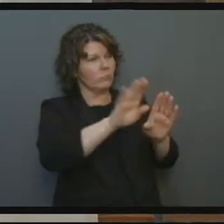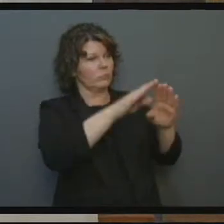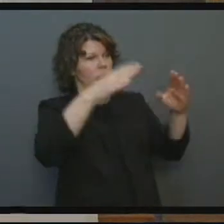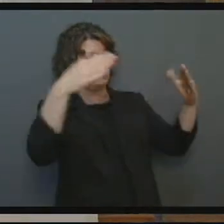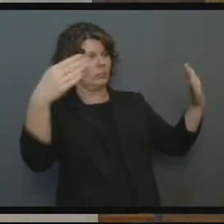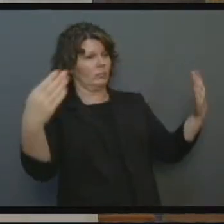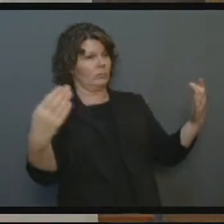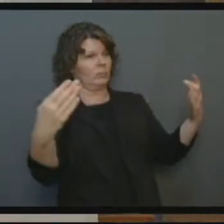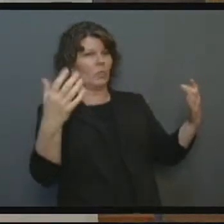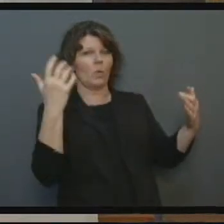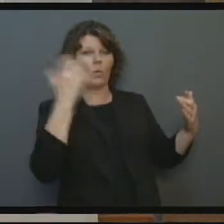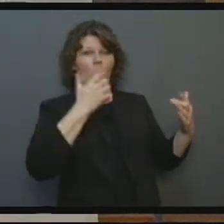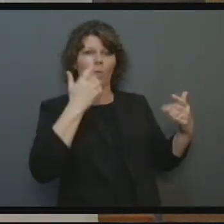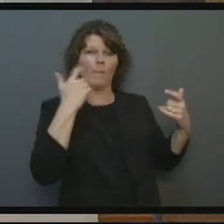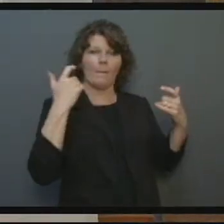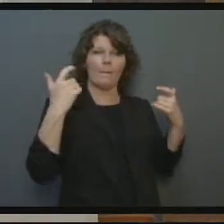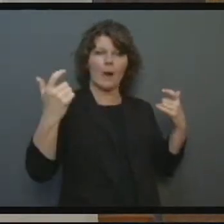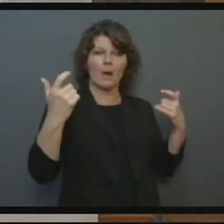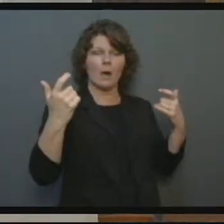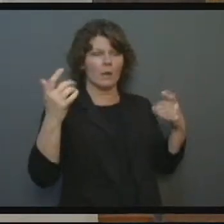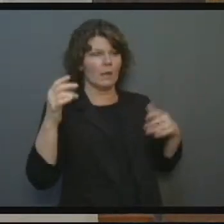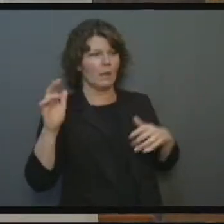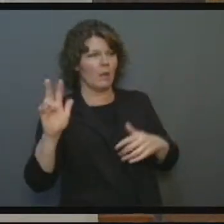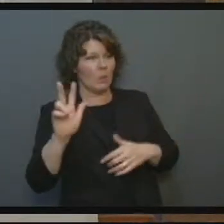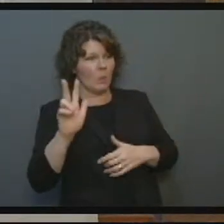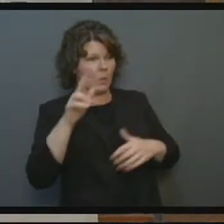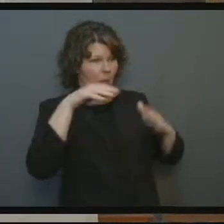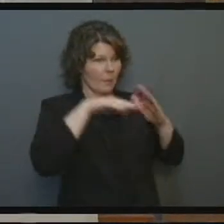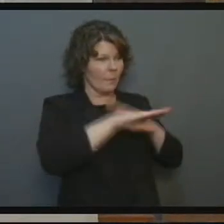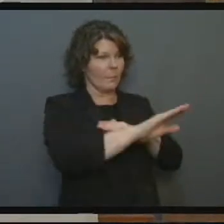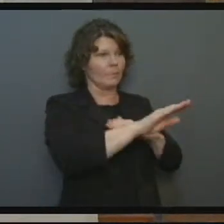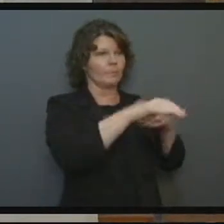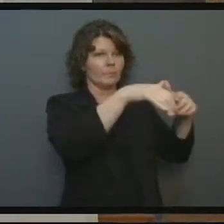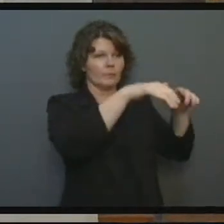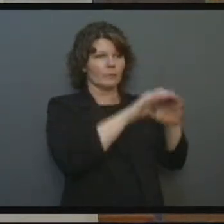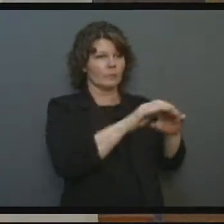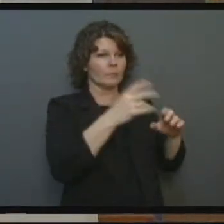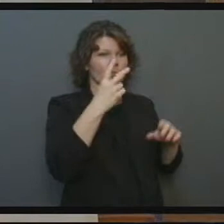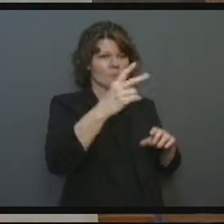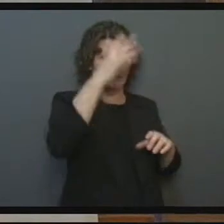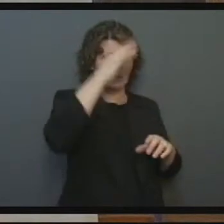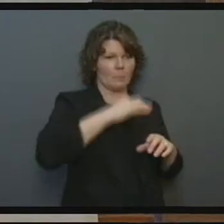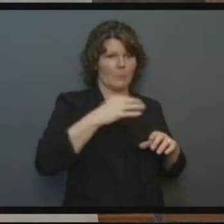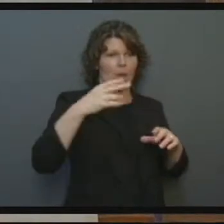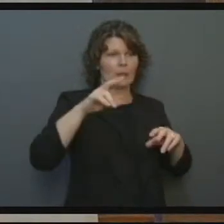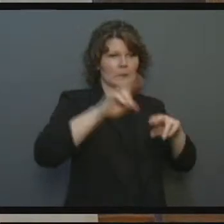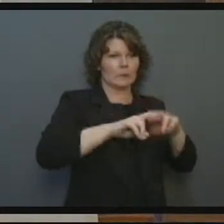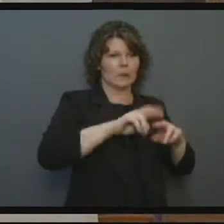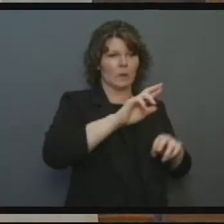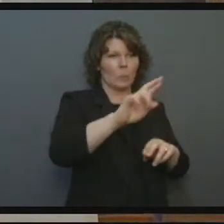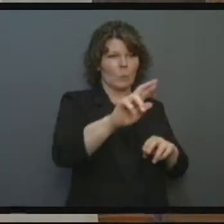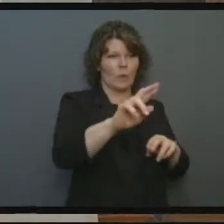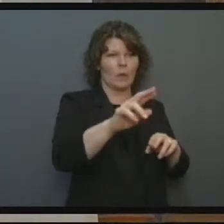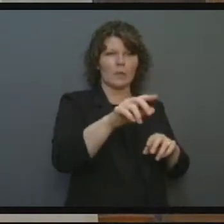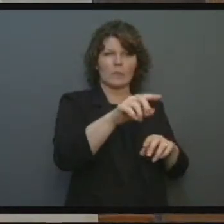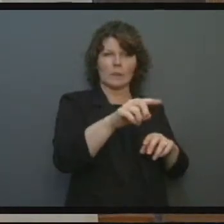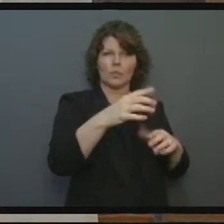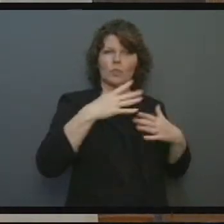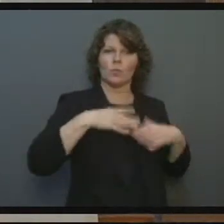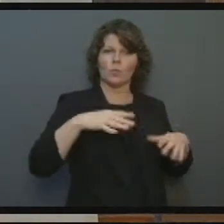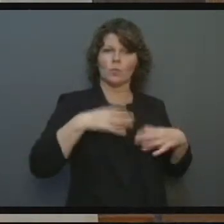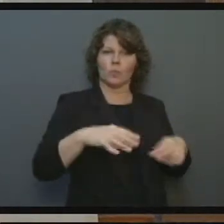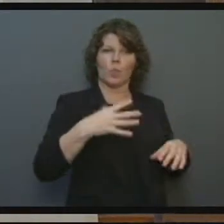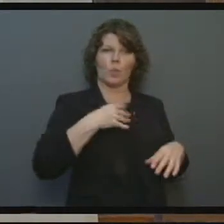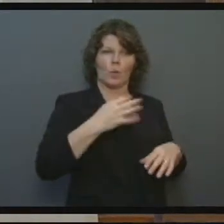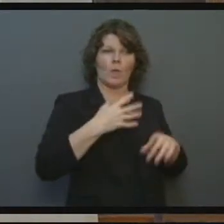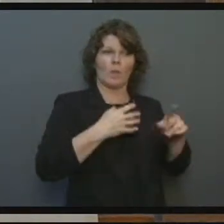very large. And entering the tomb, they saw a young man sitting on the right side, dressed in white robes, and they were alarmed. And he